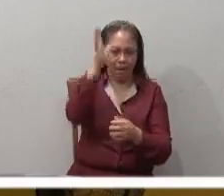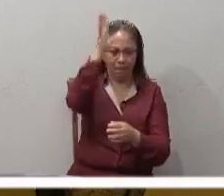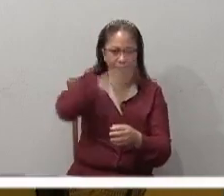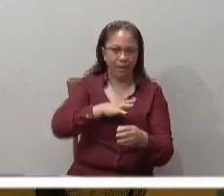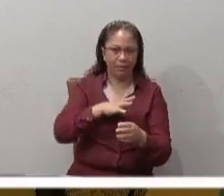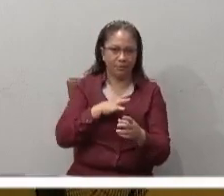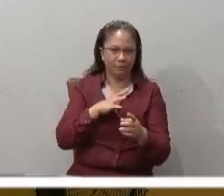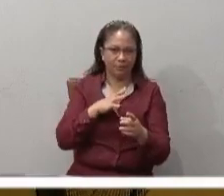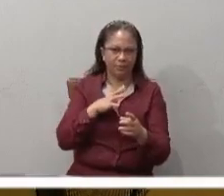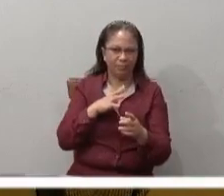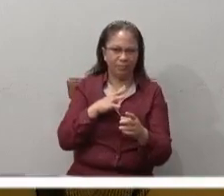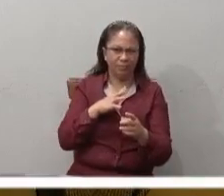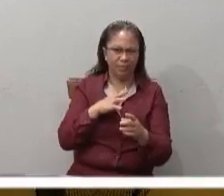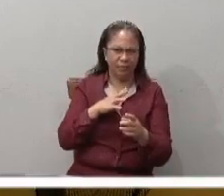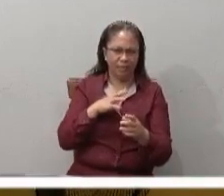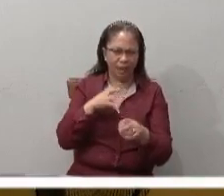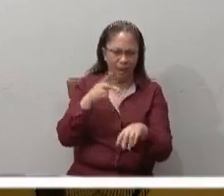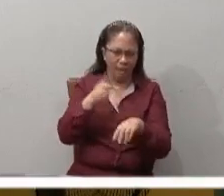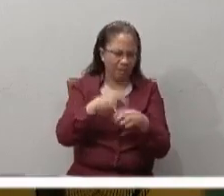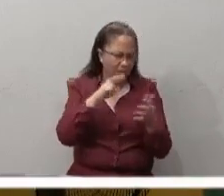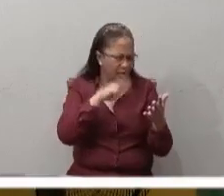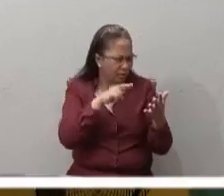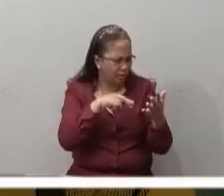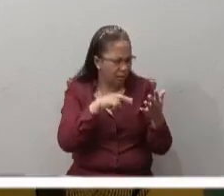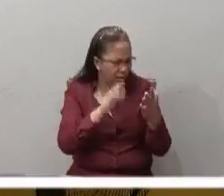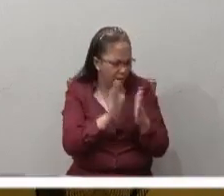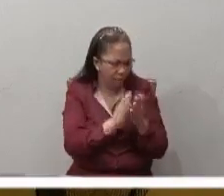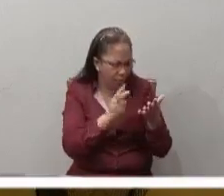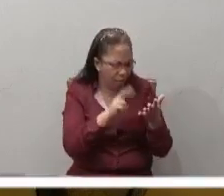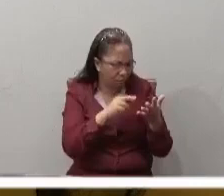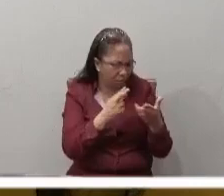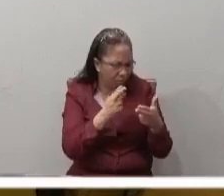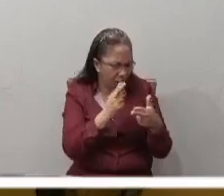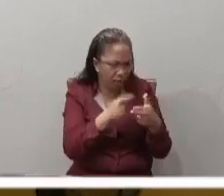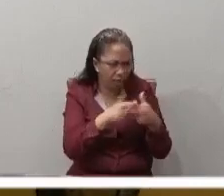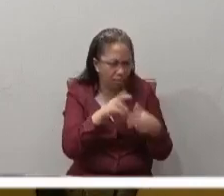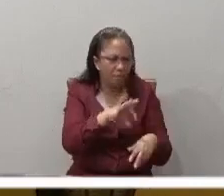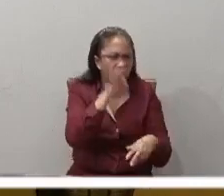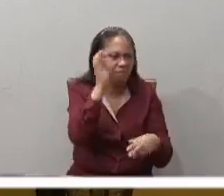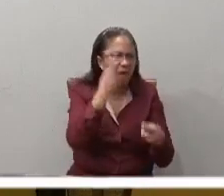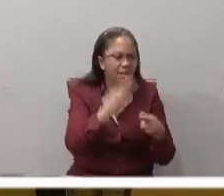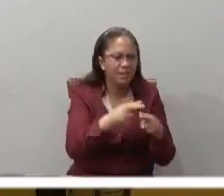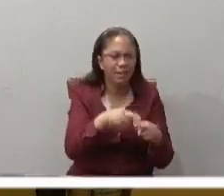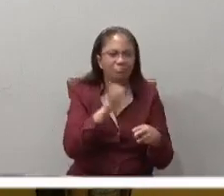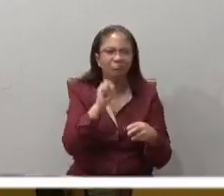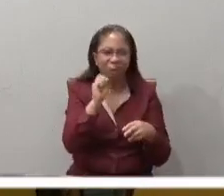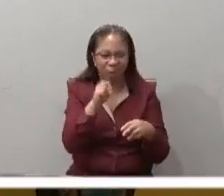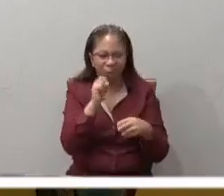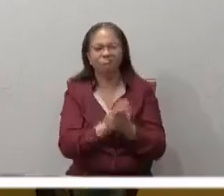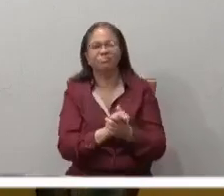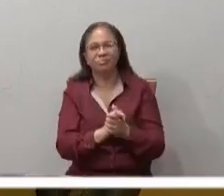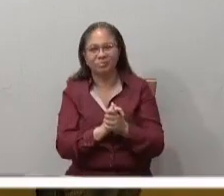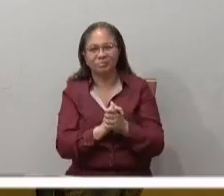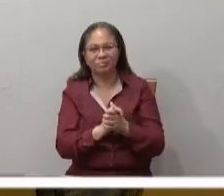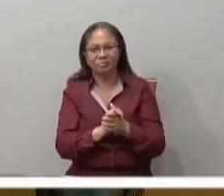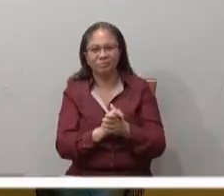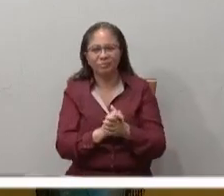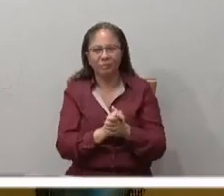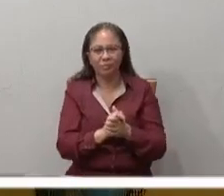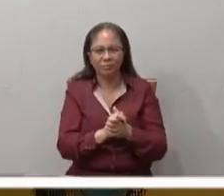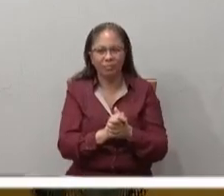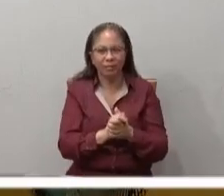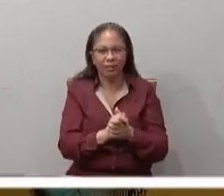And Peter checked his registry, and he found his name eventually, after a long time.